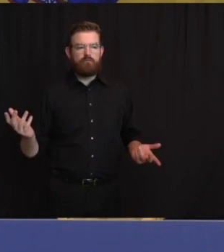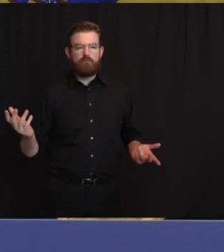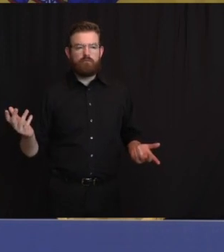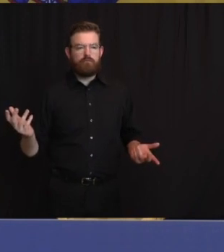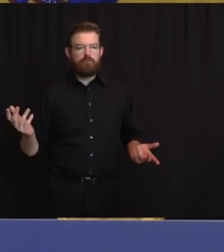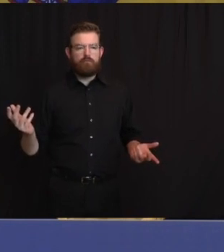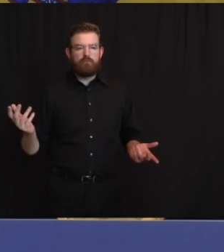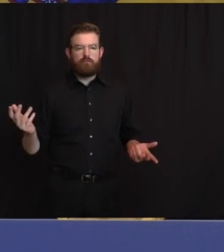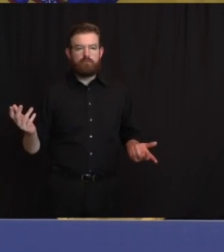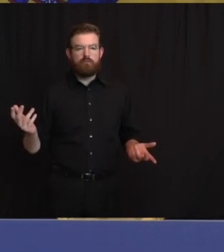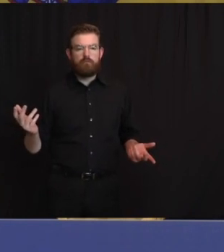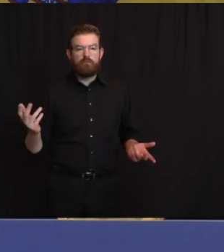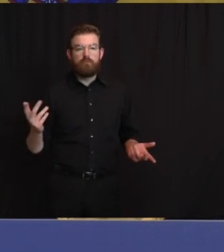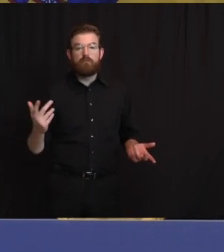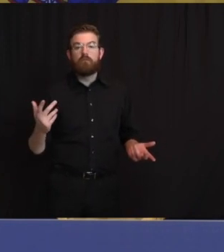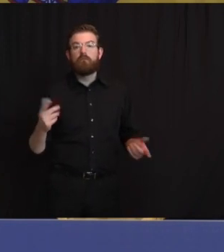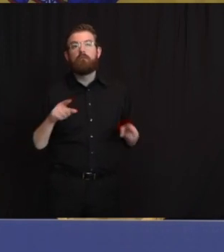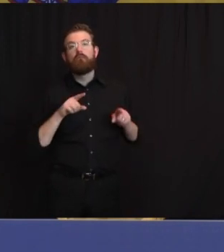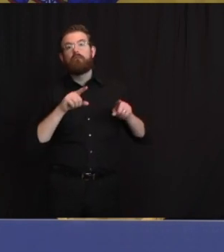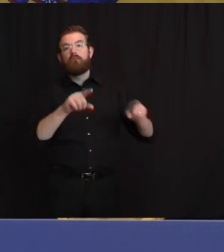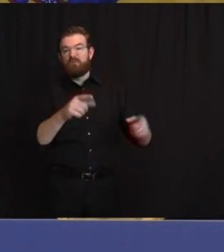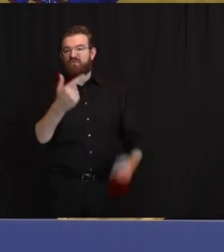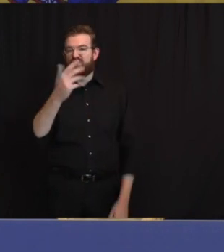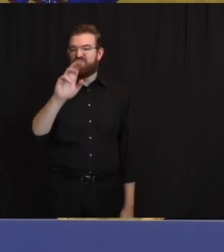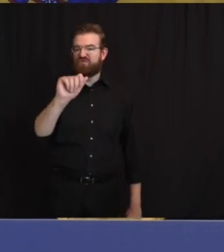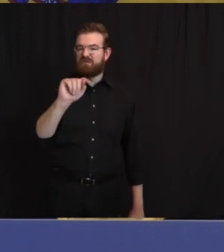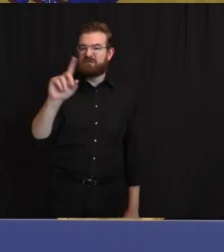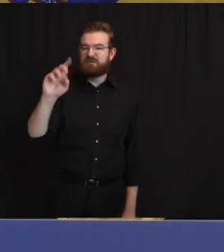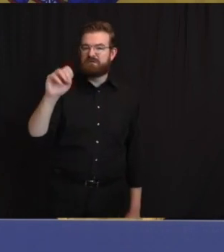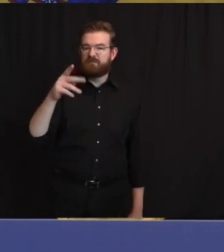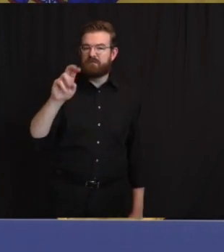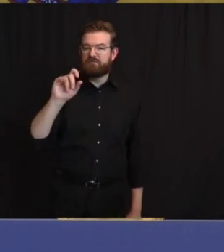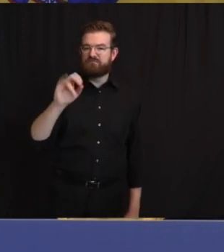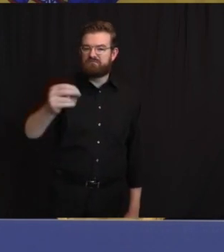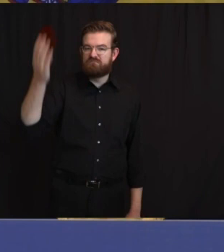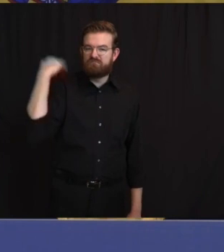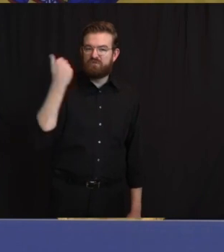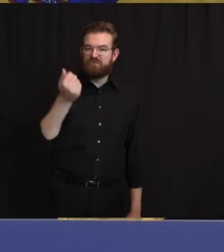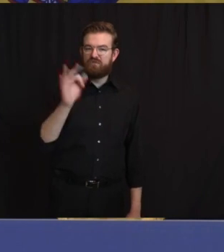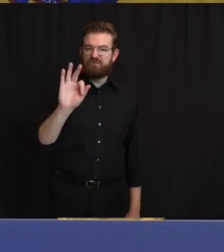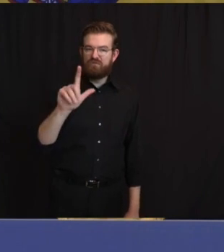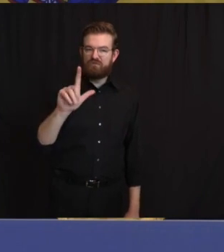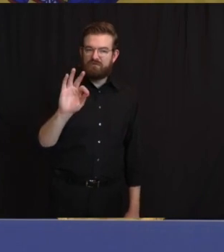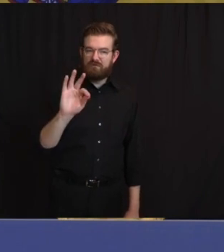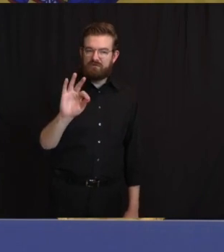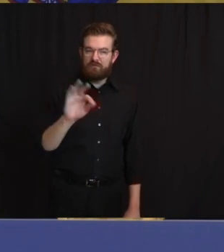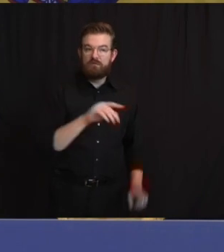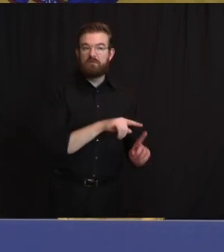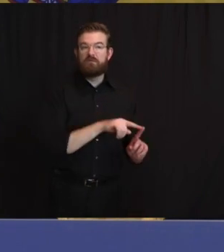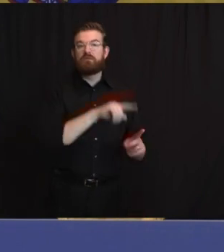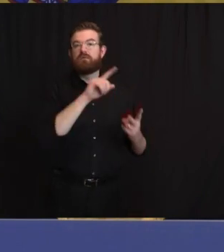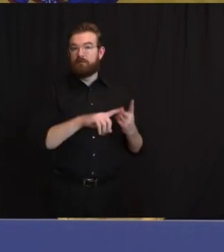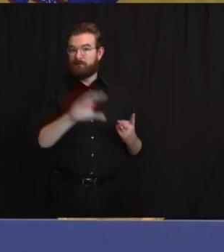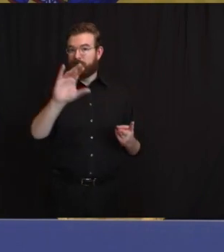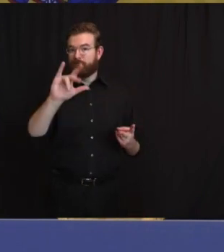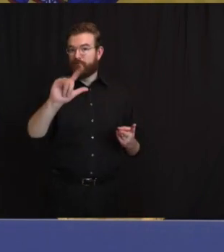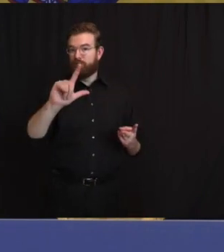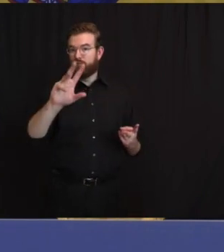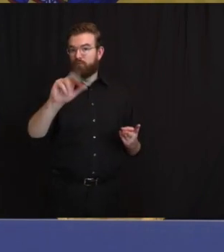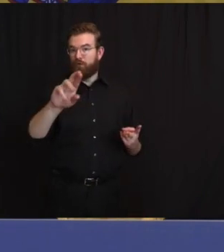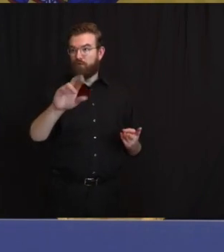Great Depression, so that's beginning in 1929, and the Civil War. So it is across the board. I mentioned some of